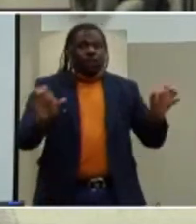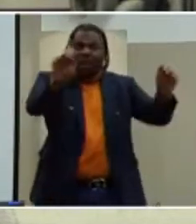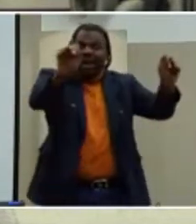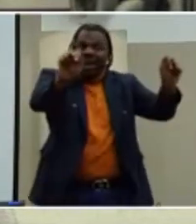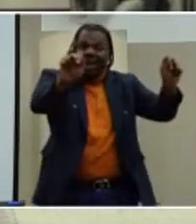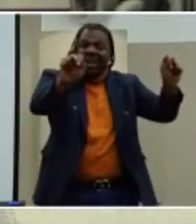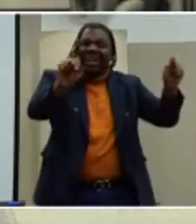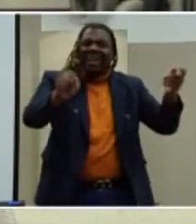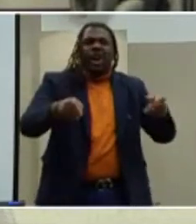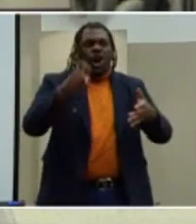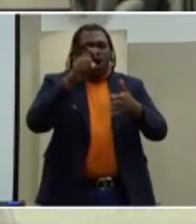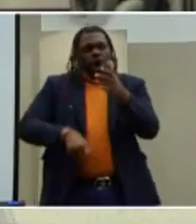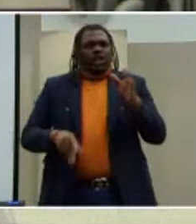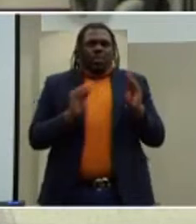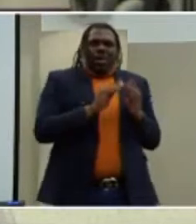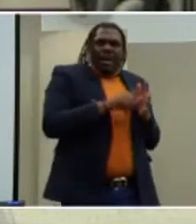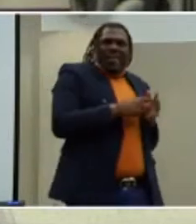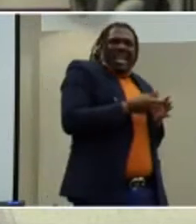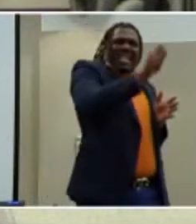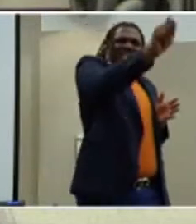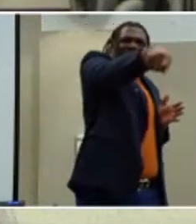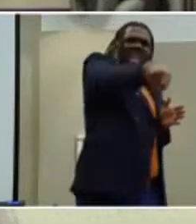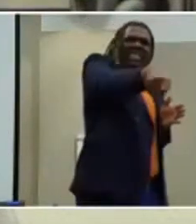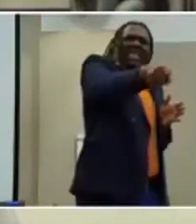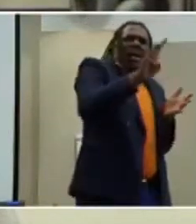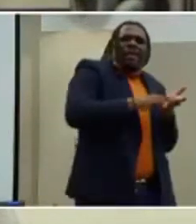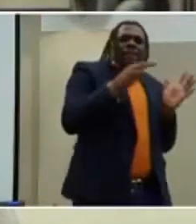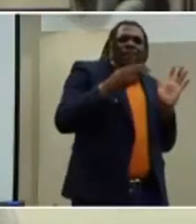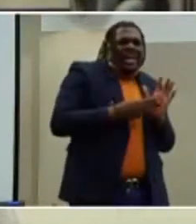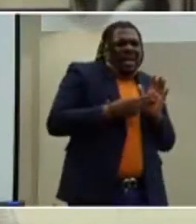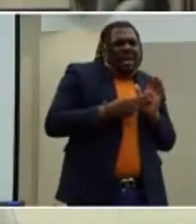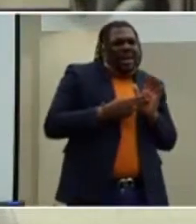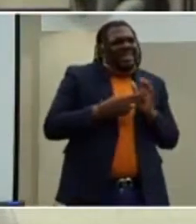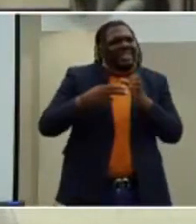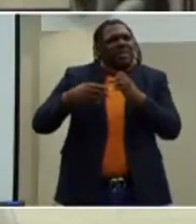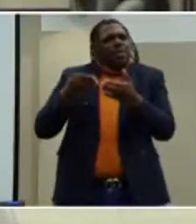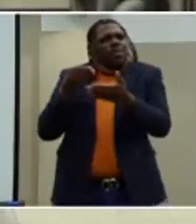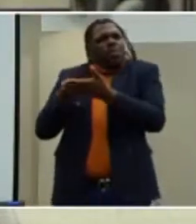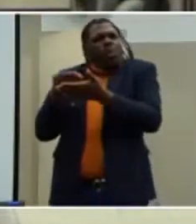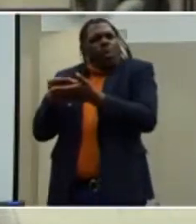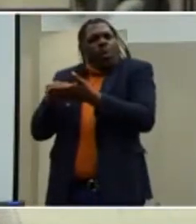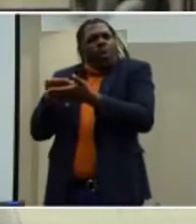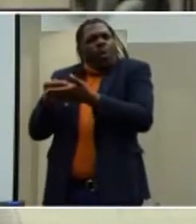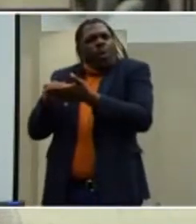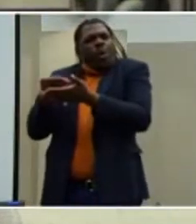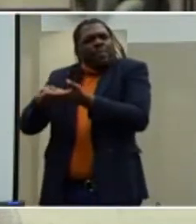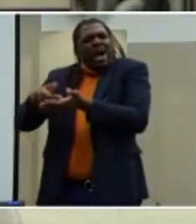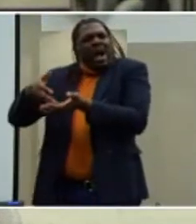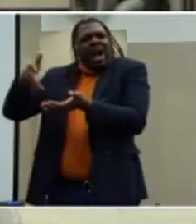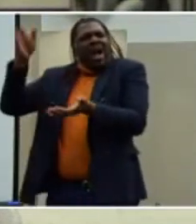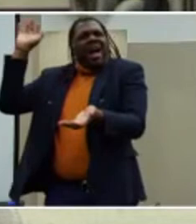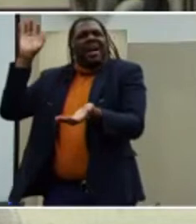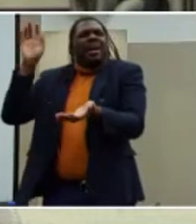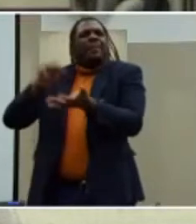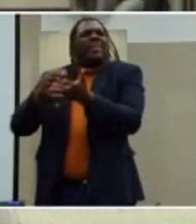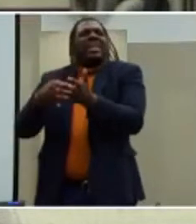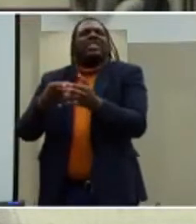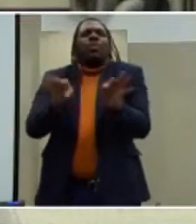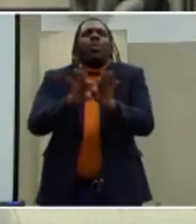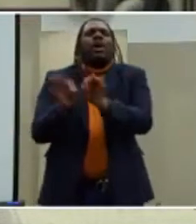Let it cost more in the beginning so you don't have to spend more money than you should have for something we didn't do.